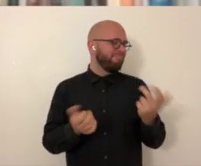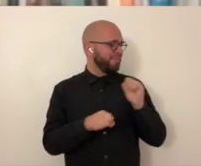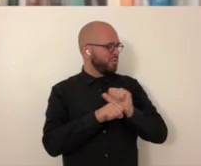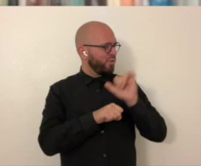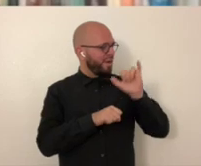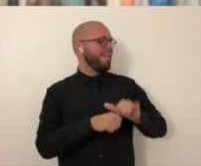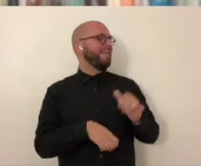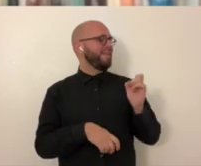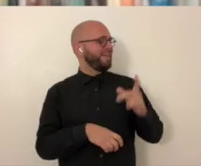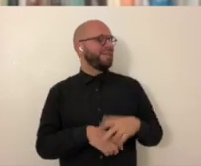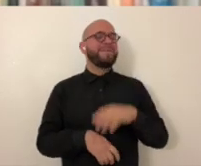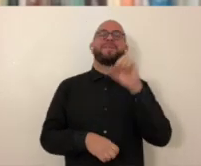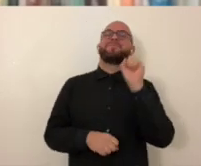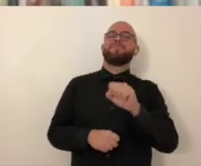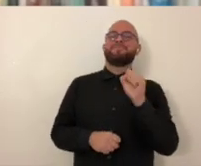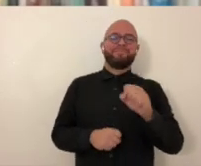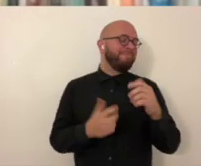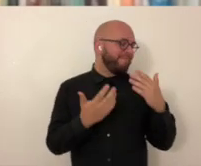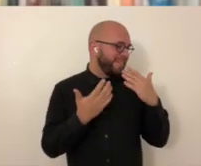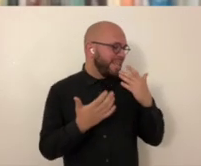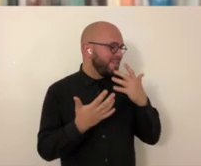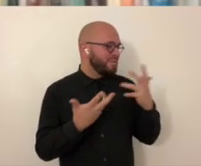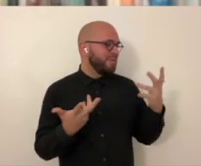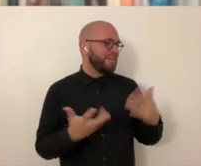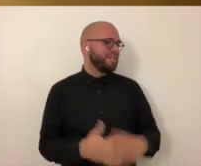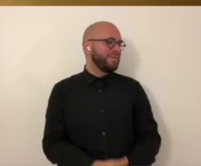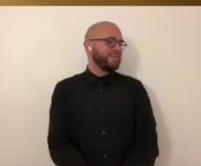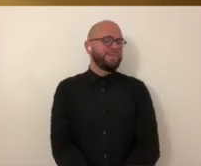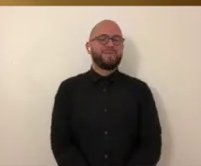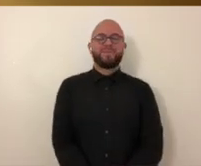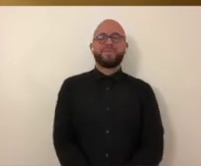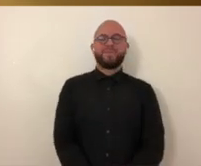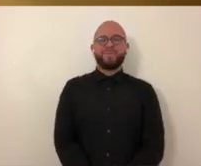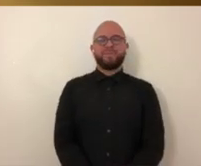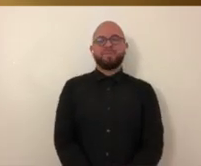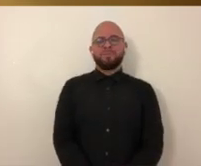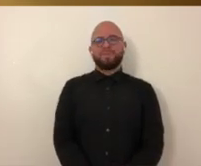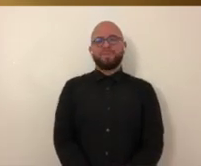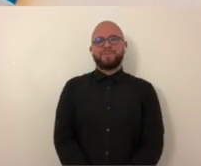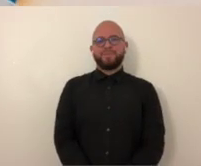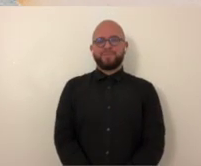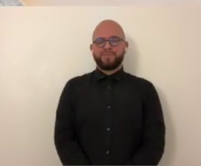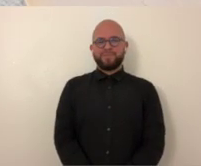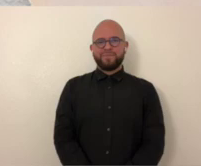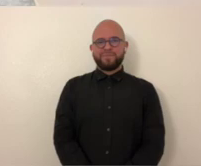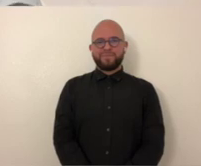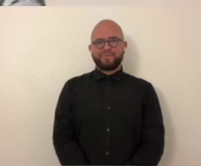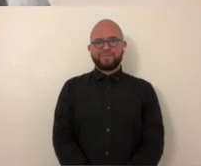Yeah. All right, let's work on that. Definitely. And thank you so much.